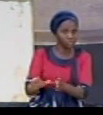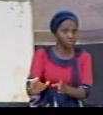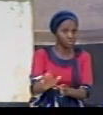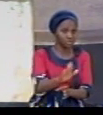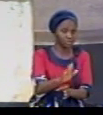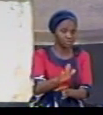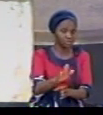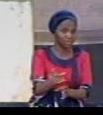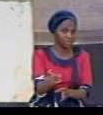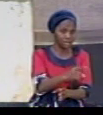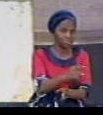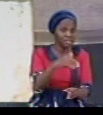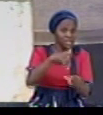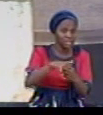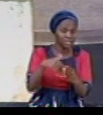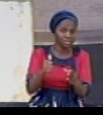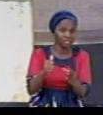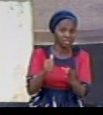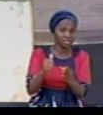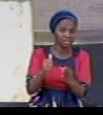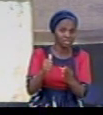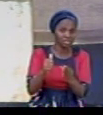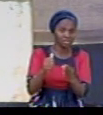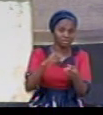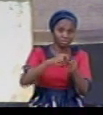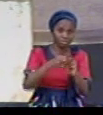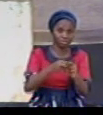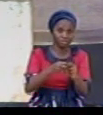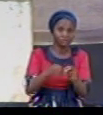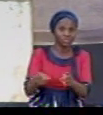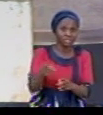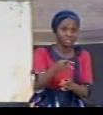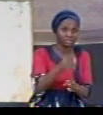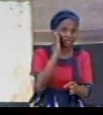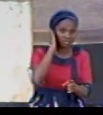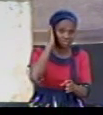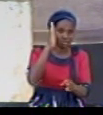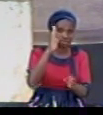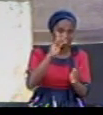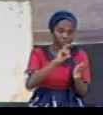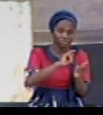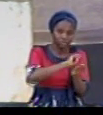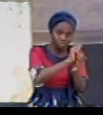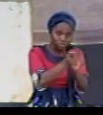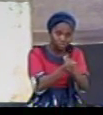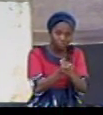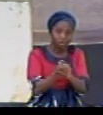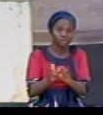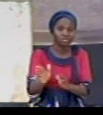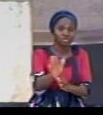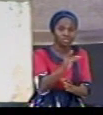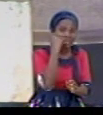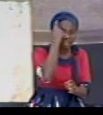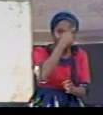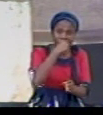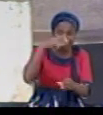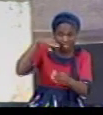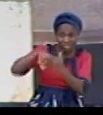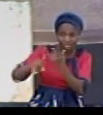dungeon. They turn their face into the darkness. And